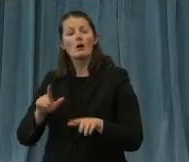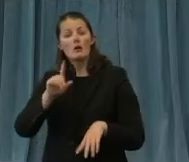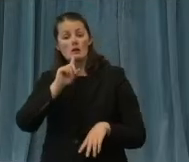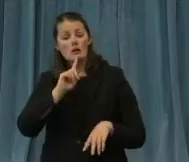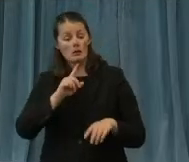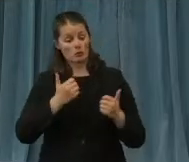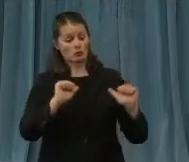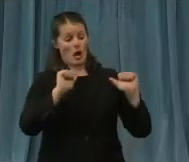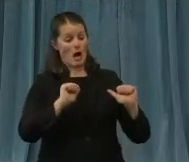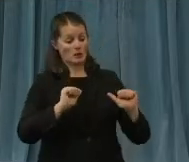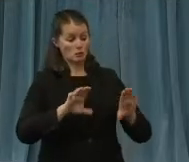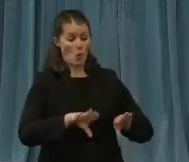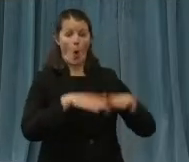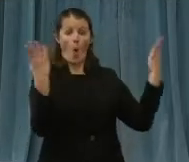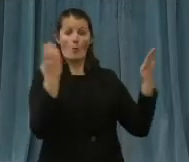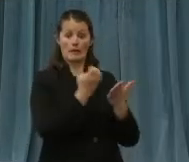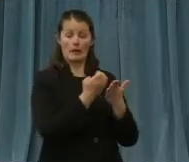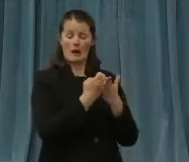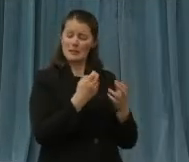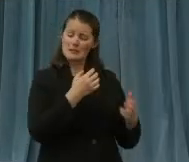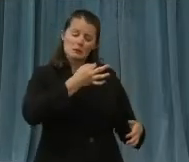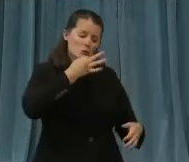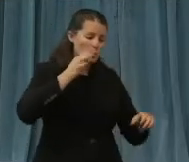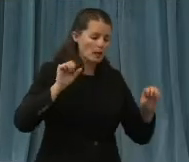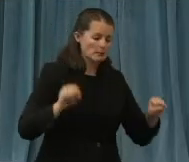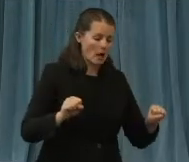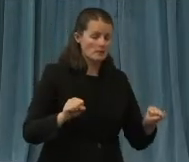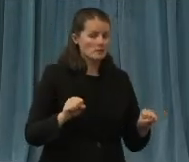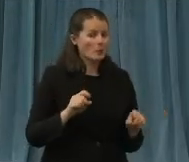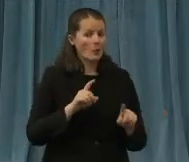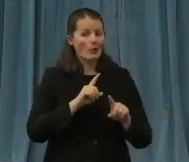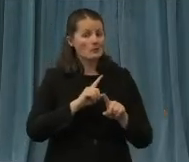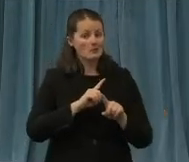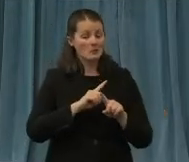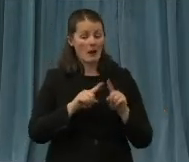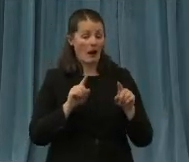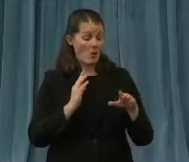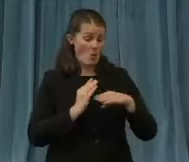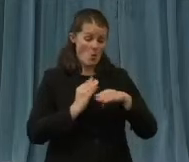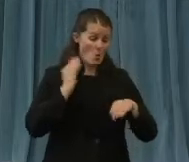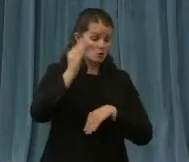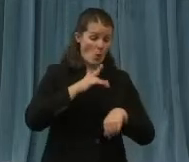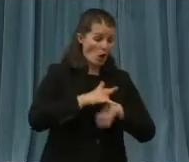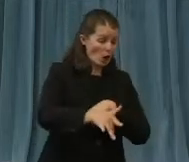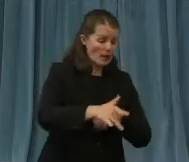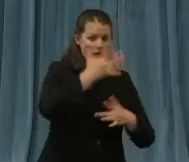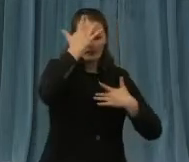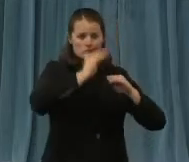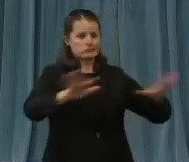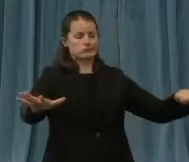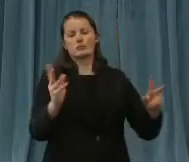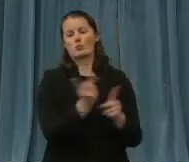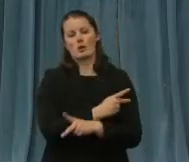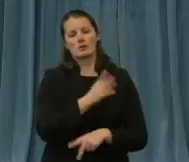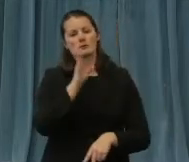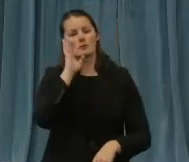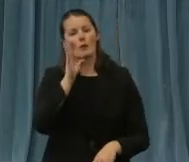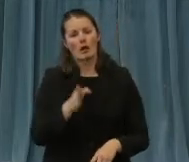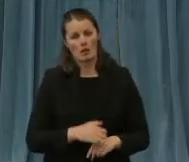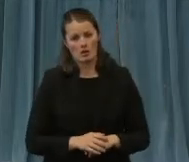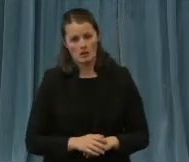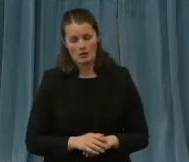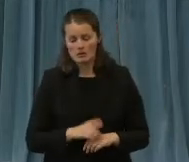possible, but I will only do that when we meet the criteria set forth for gating and moving into phase one.